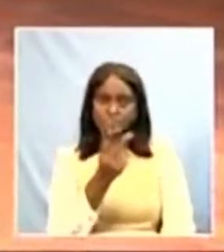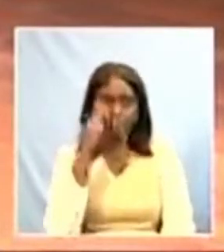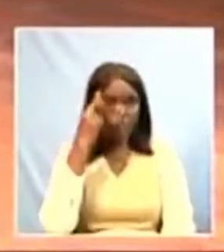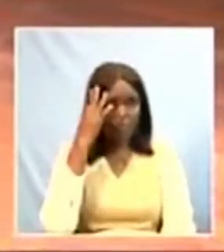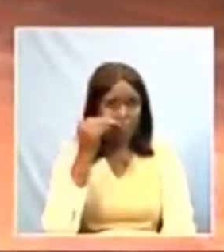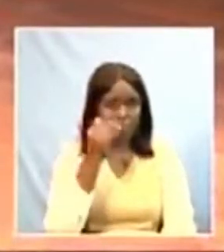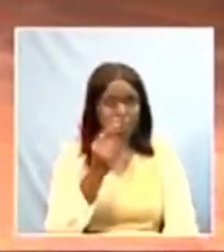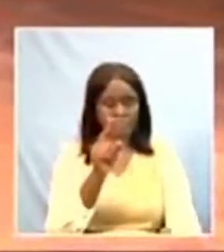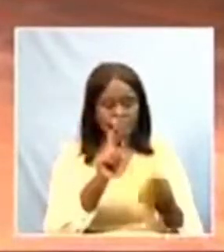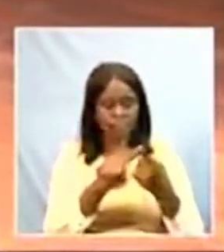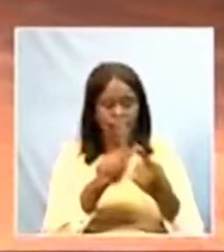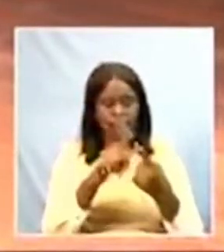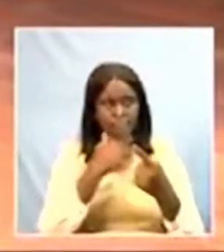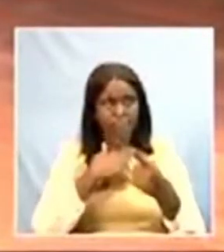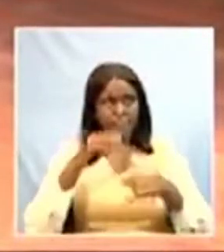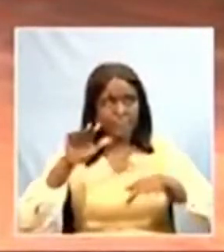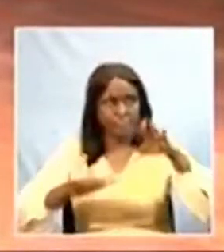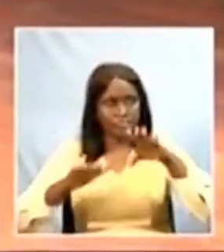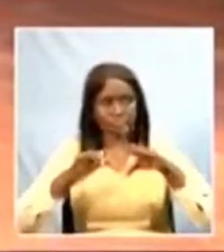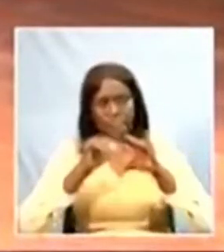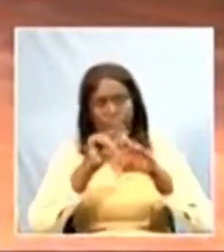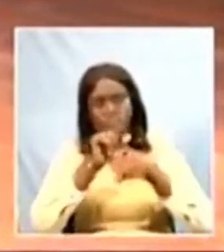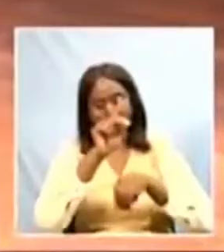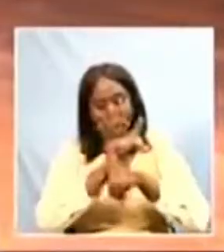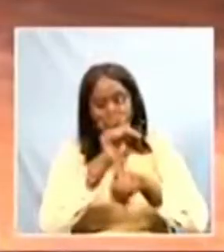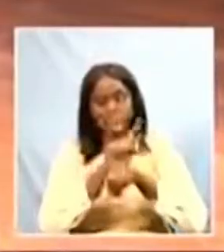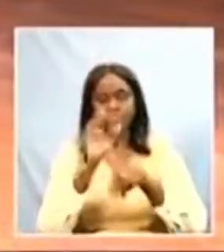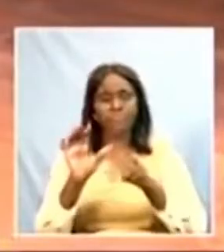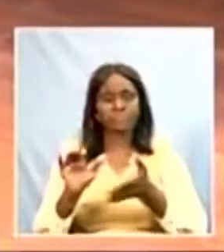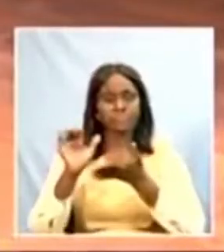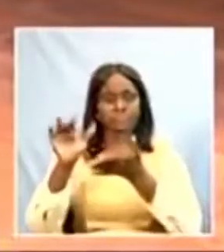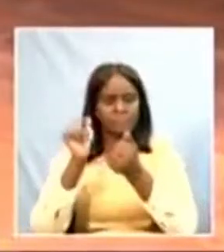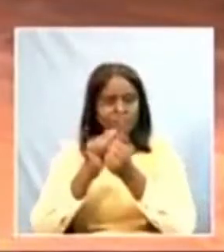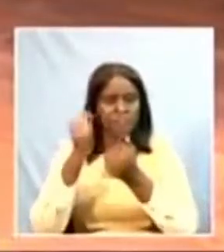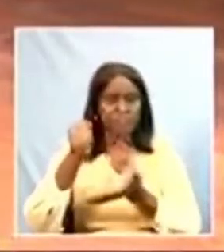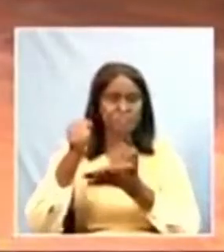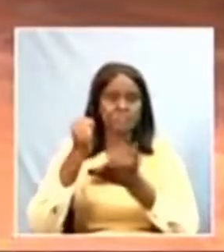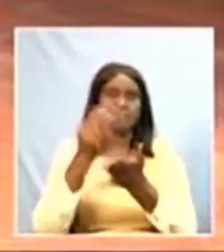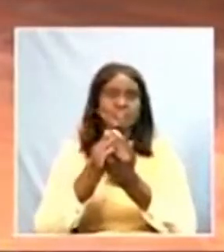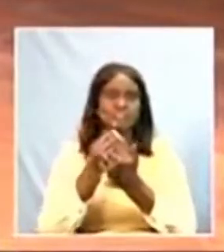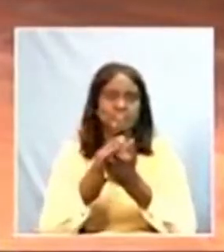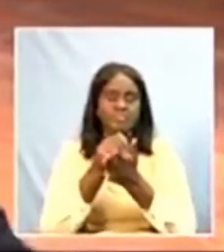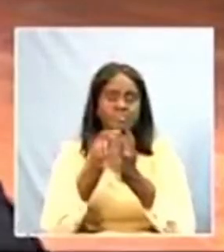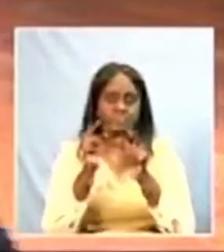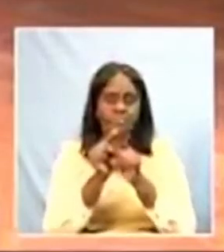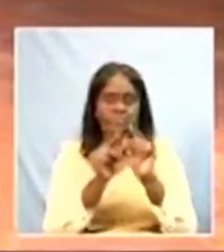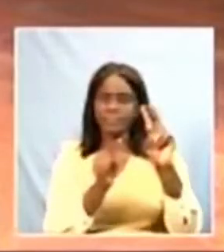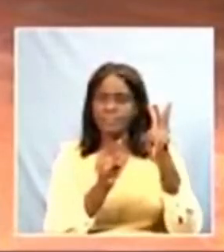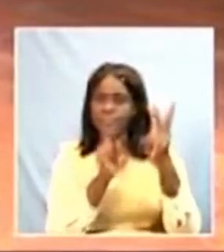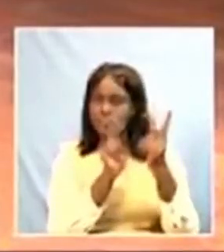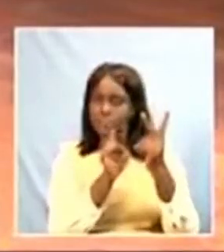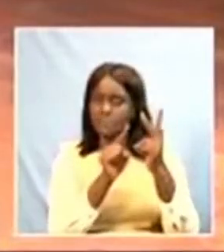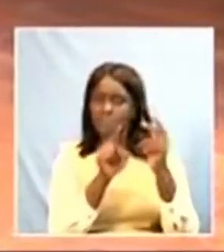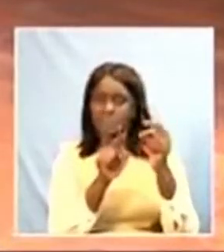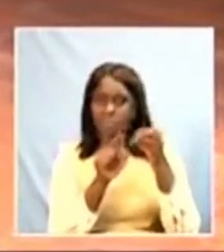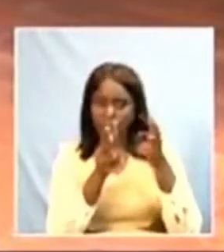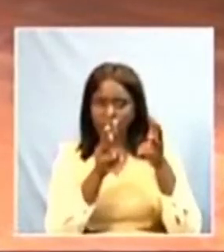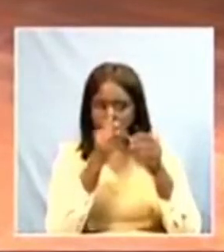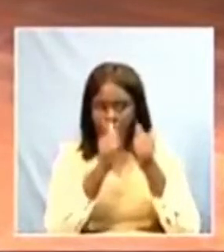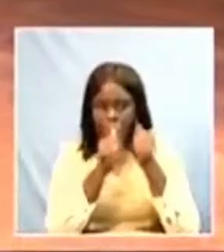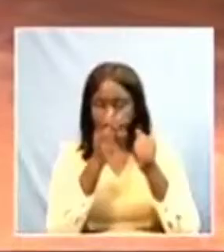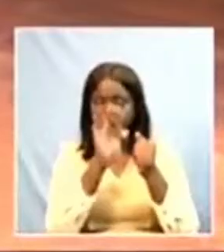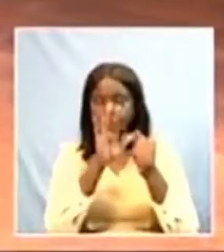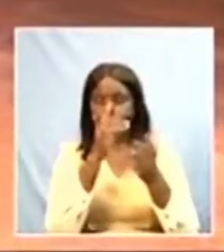are, one, that there was a balance on that project allocation in terms of the budgeted amount, and the second element also is because